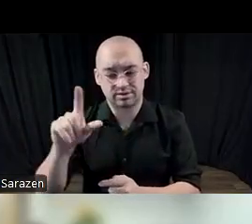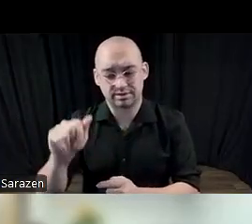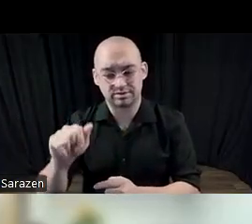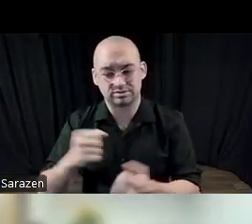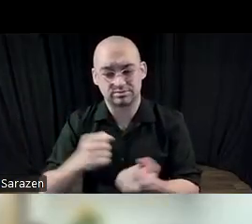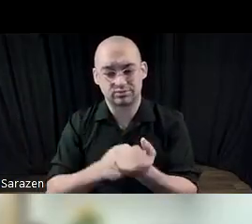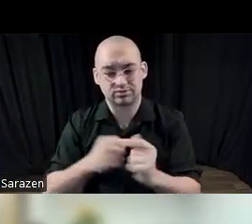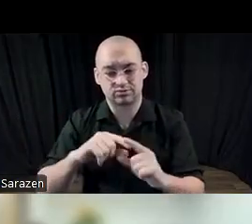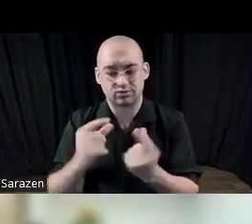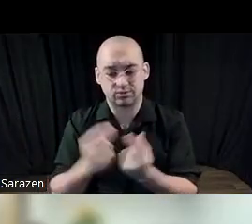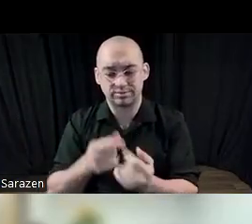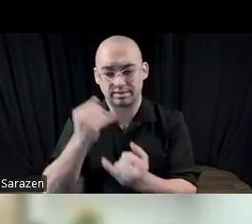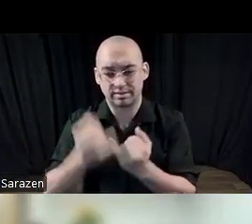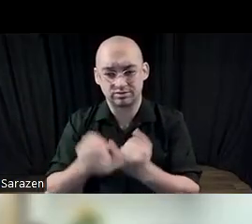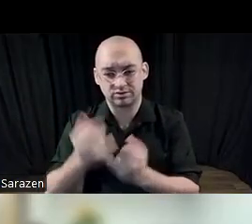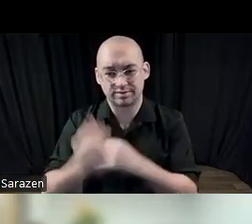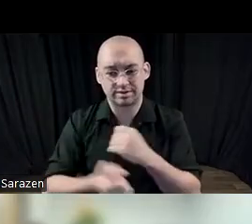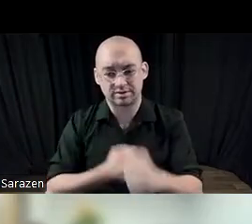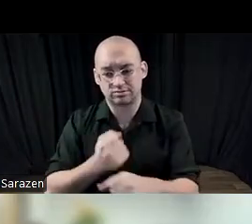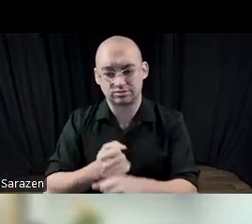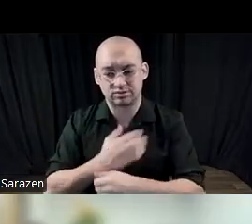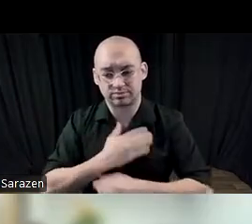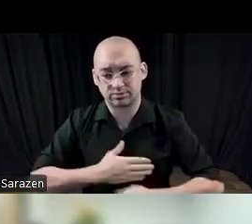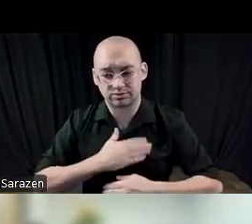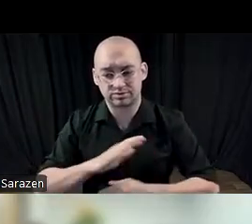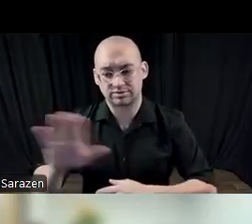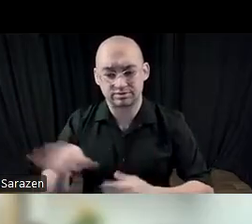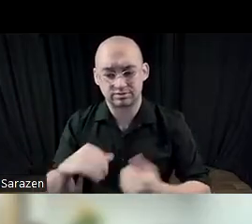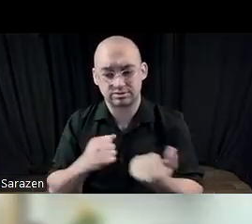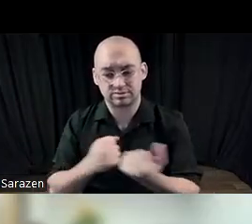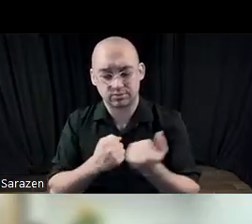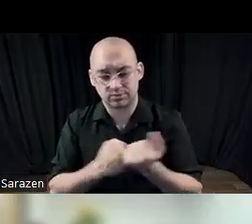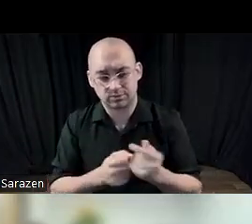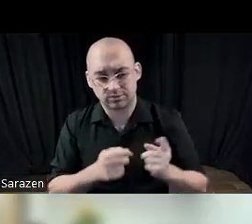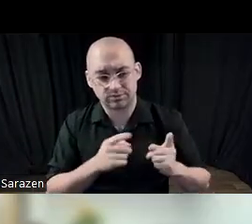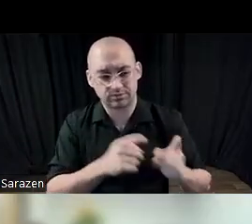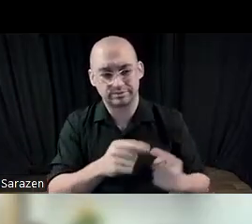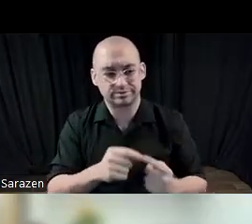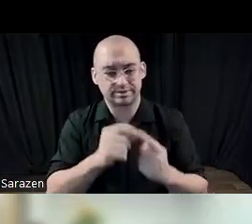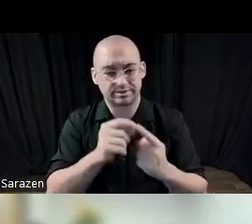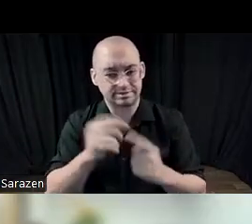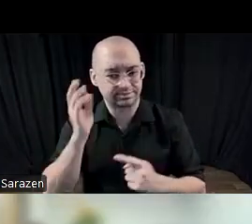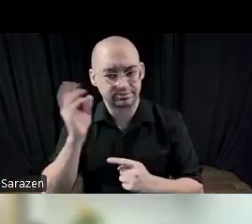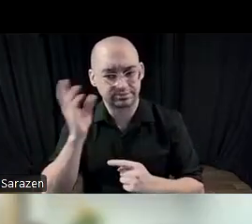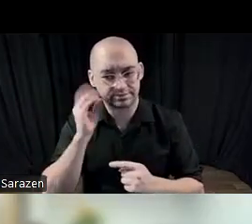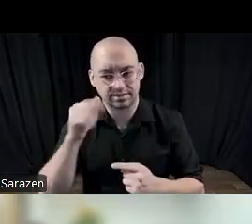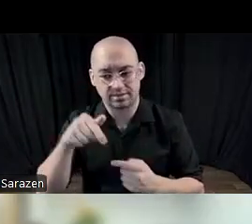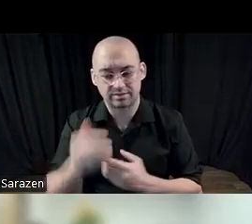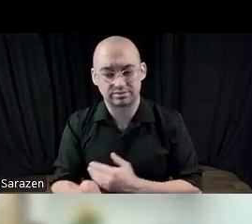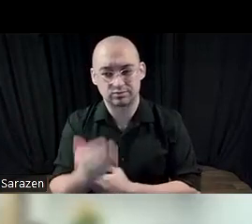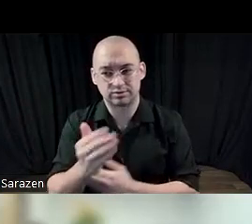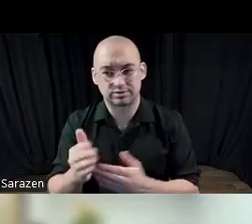3 years and is grateful for their support during this unique experience. So this morning, she will share